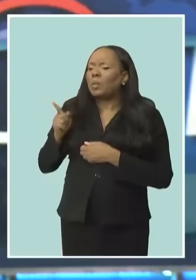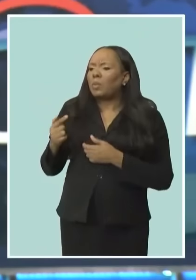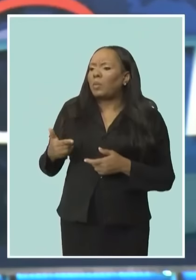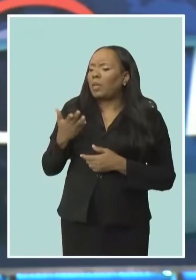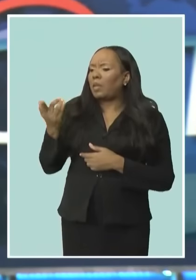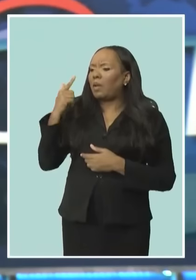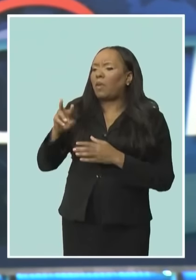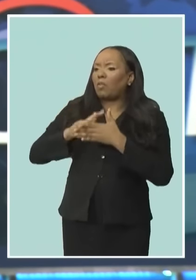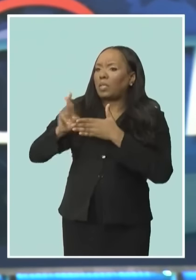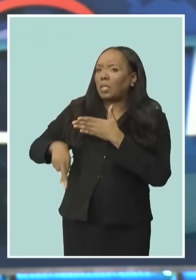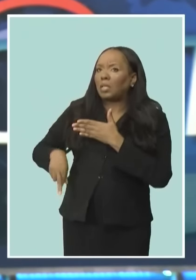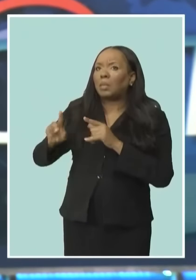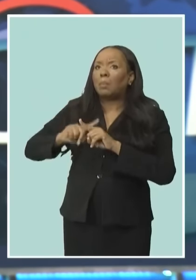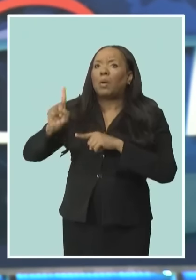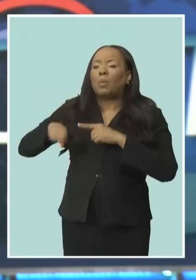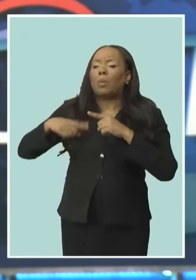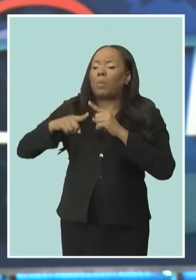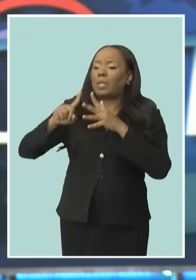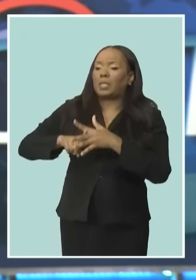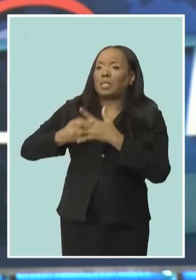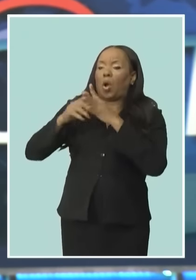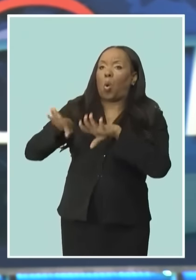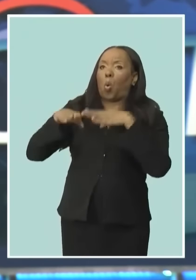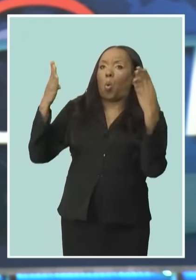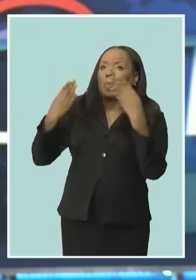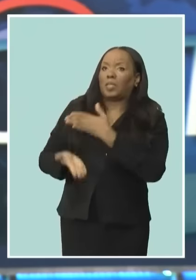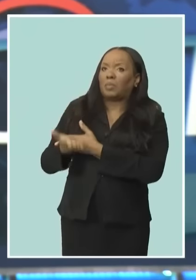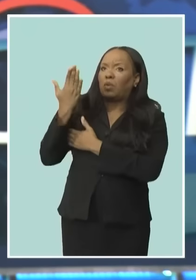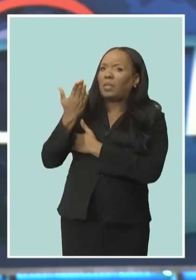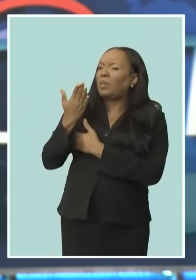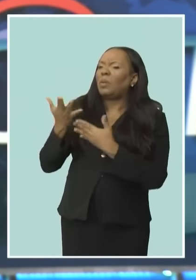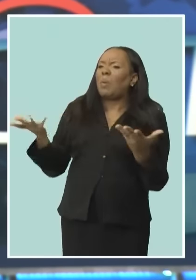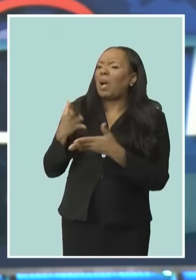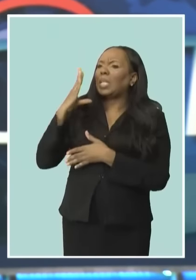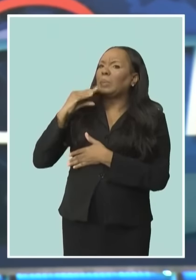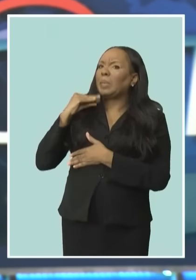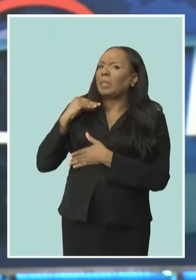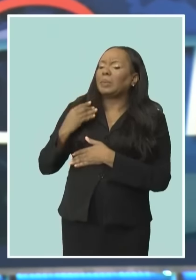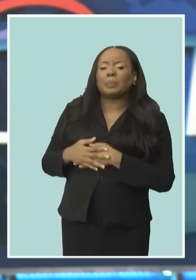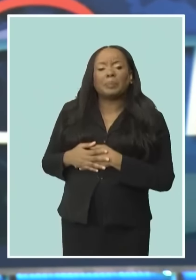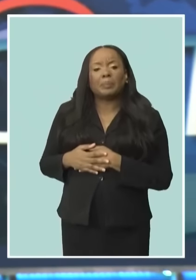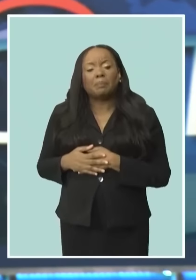this morning when the doors opened. So tell us about your experience from earlier today.